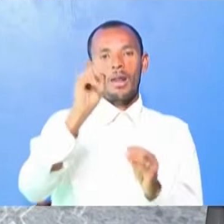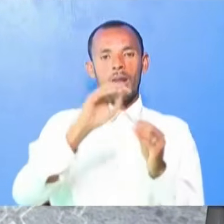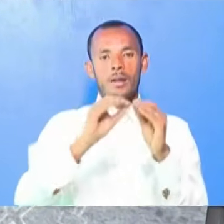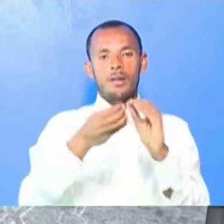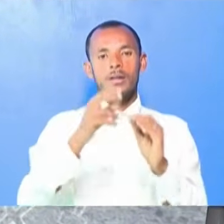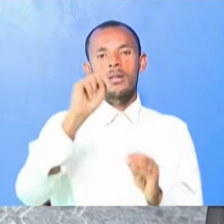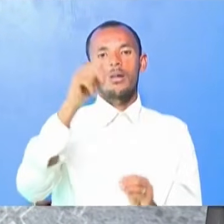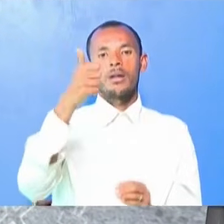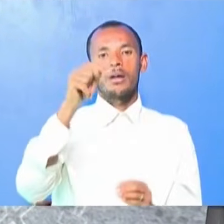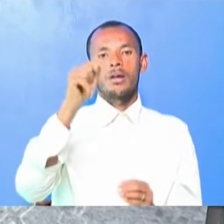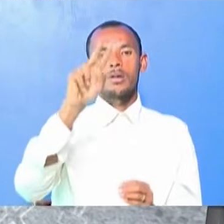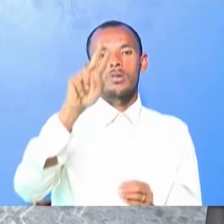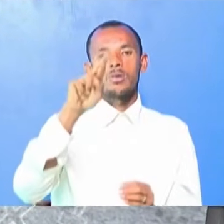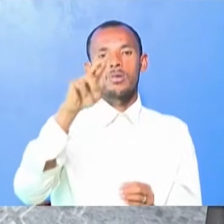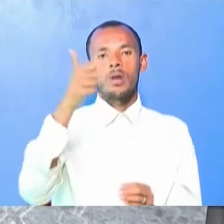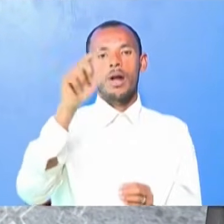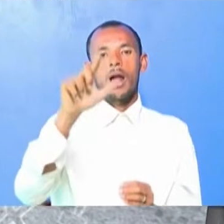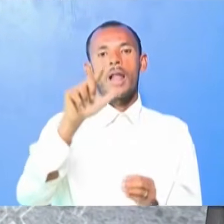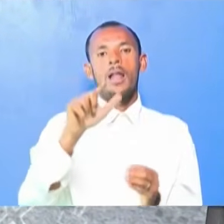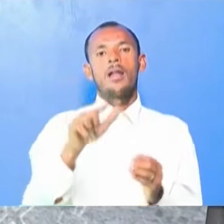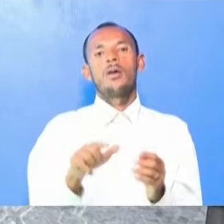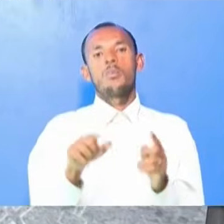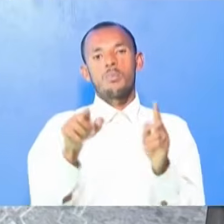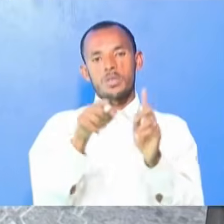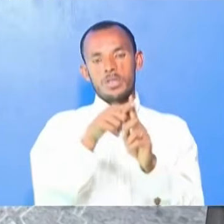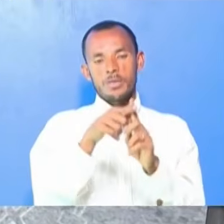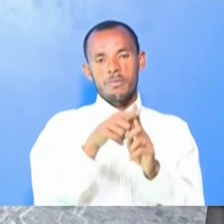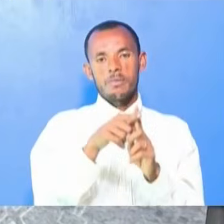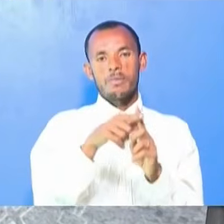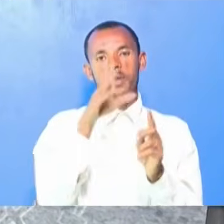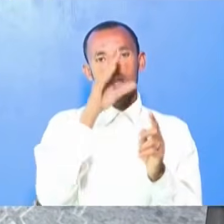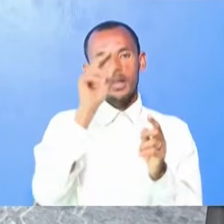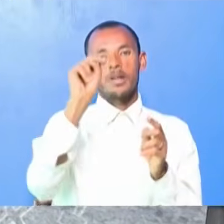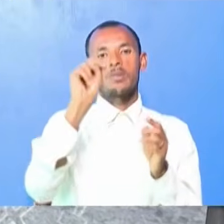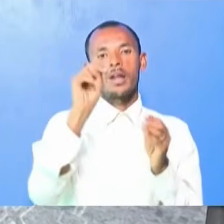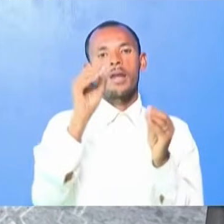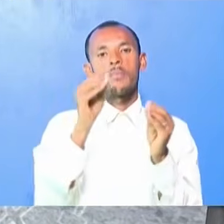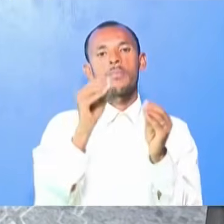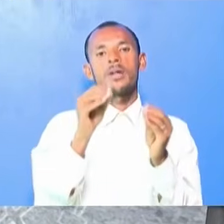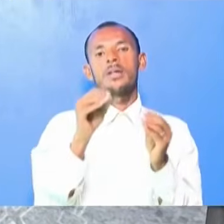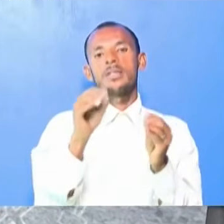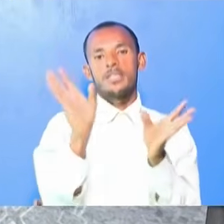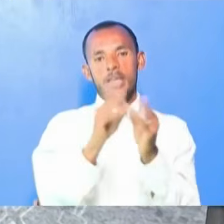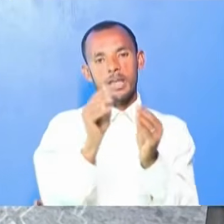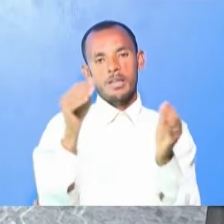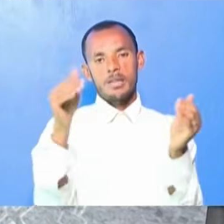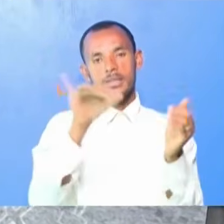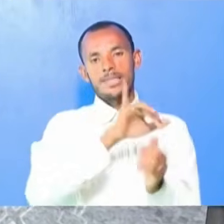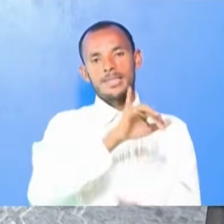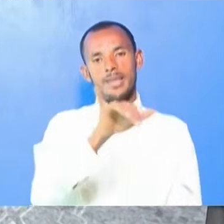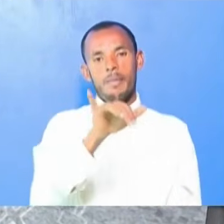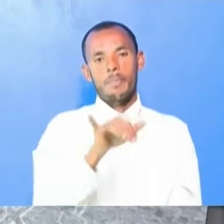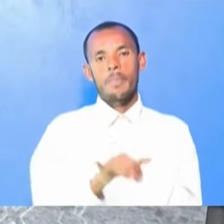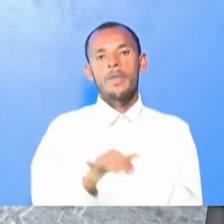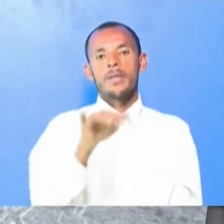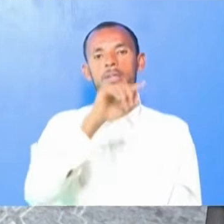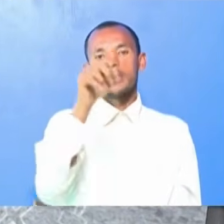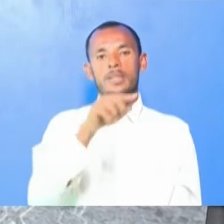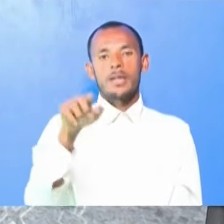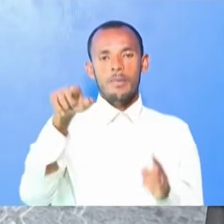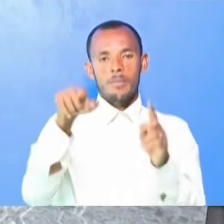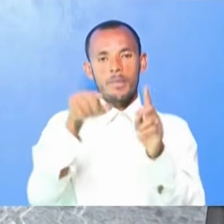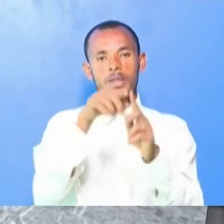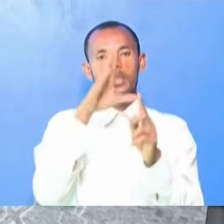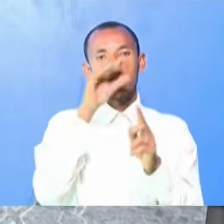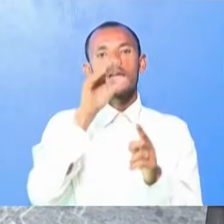number contains 1, 2, 3. Set of positive integer also contains the same number. Therefore, z plus and n are the